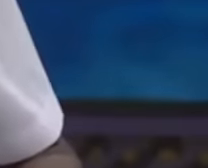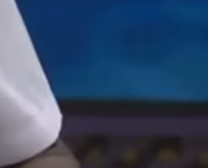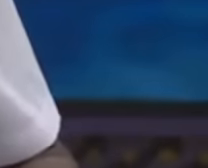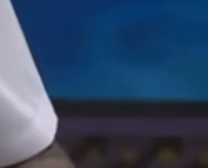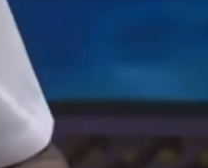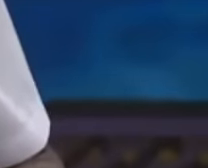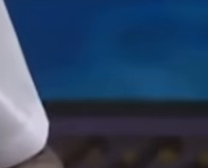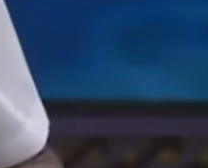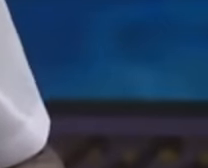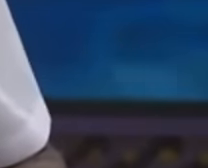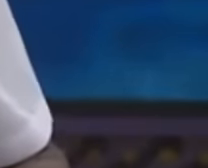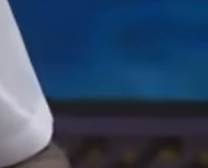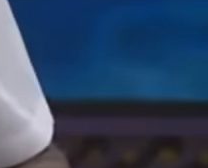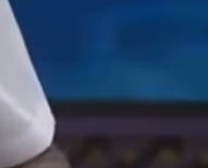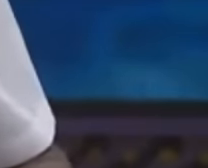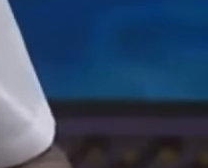The joy of